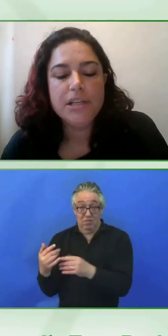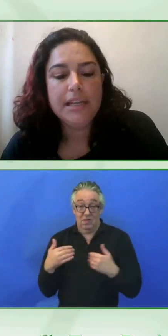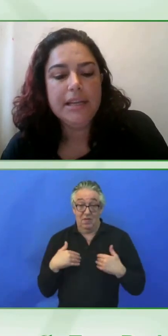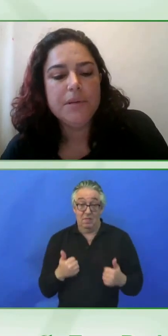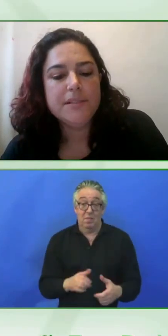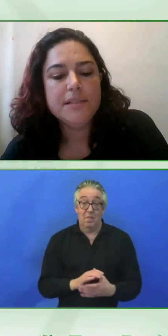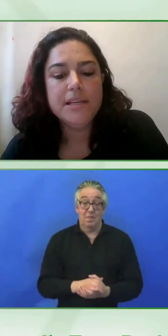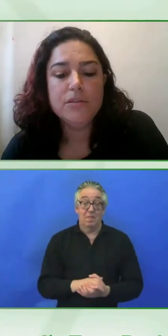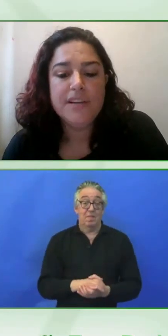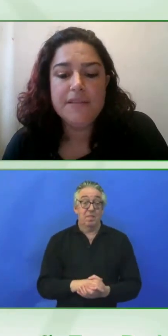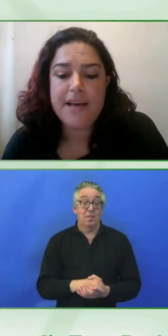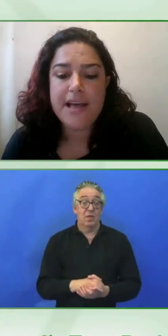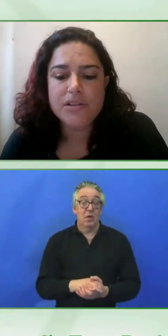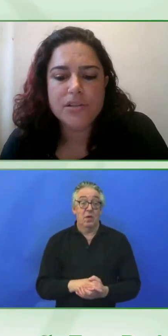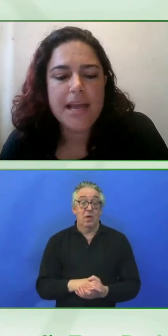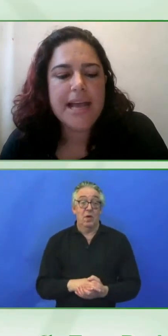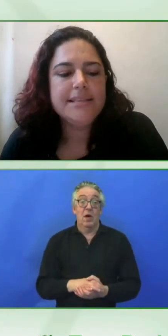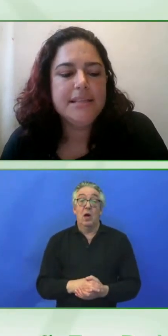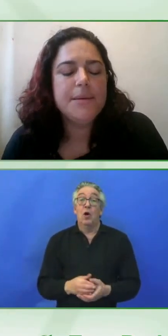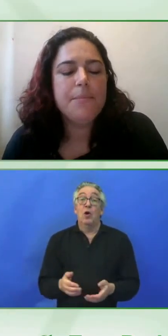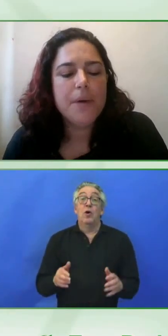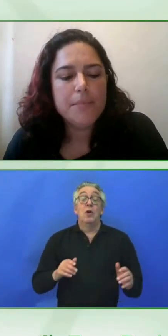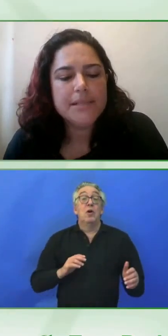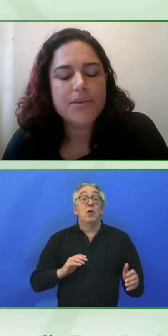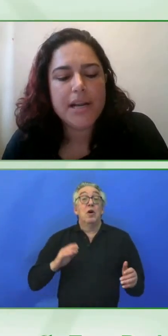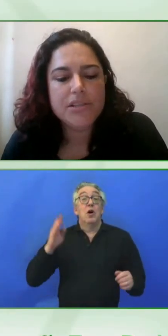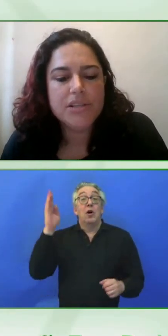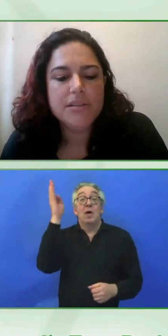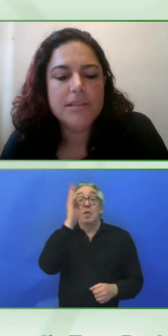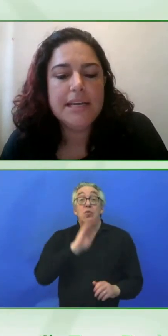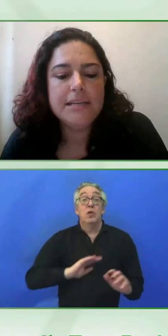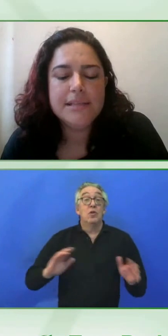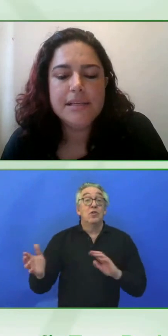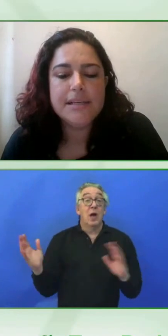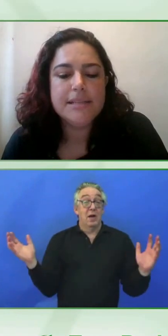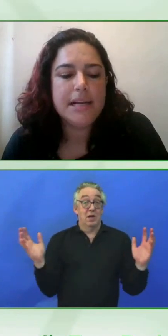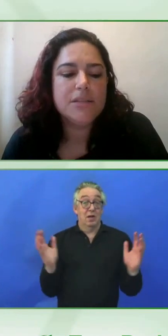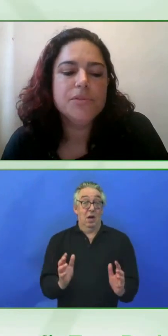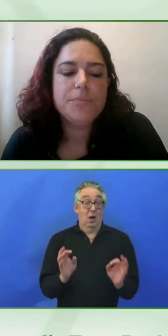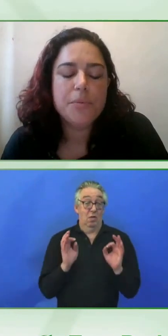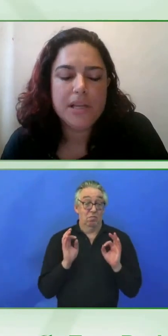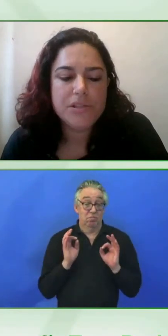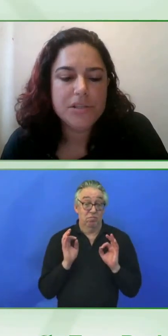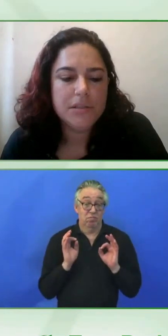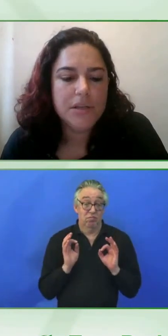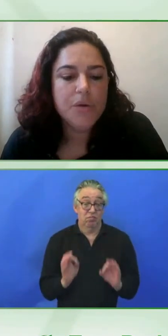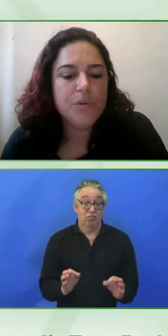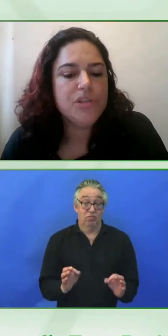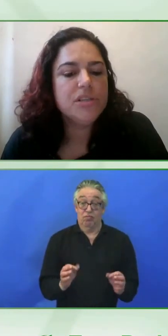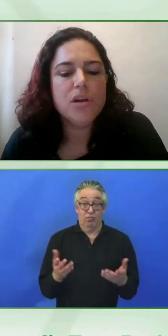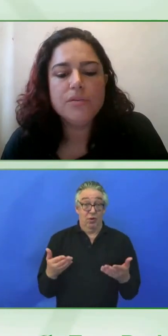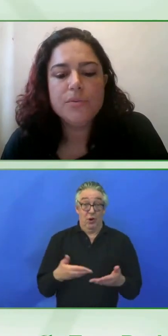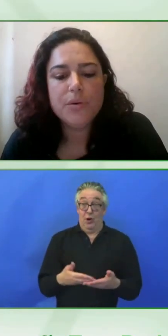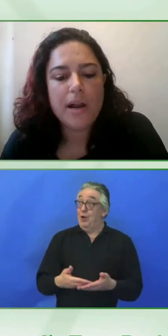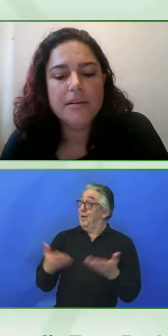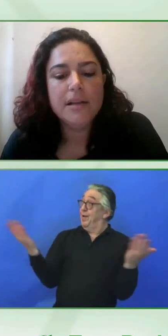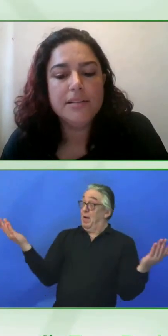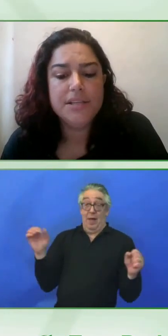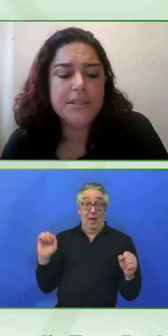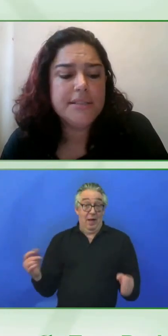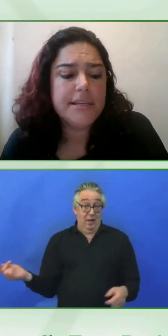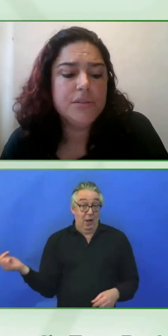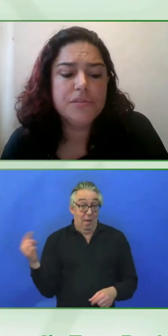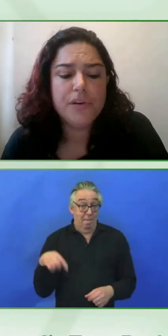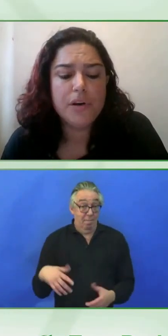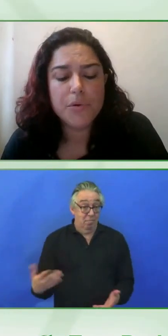Conversation Libras is an innovative action as it is a public strategy that is easily accessible to the population, which does not require